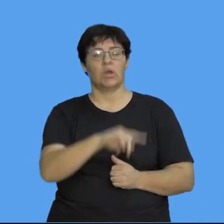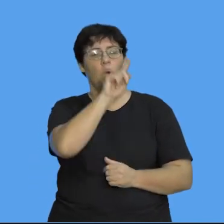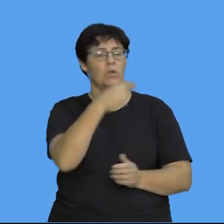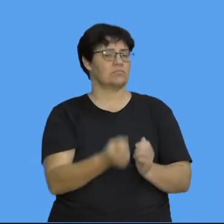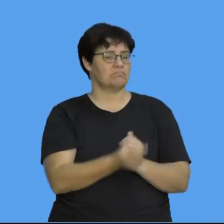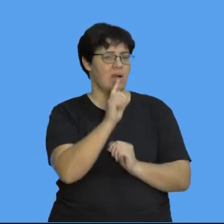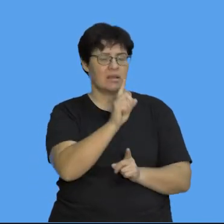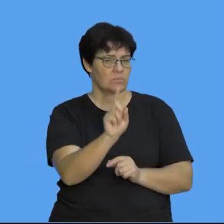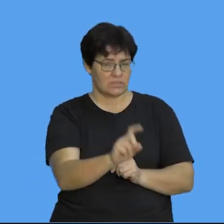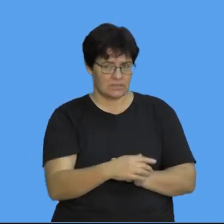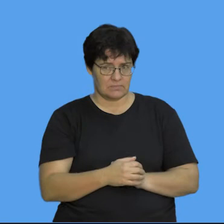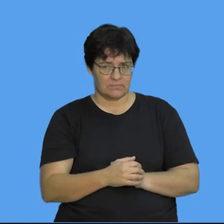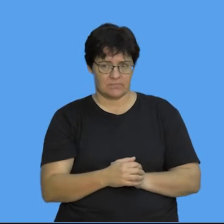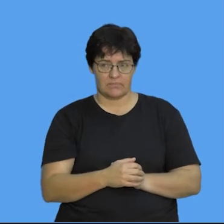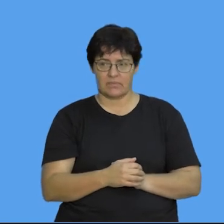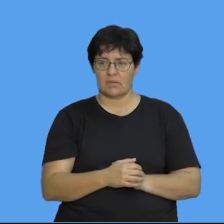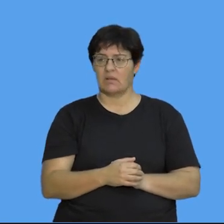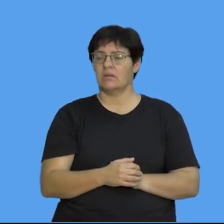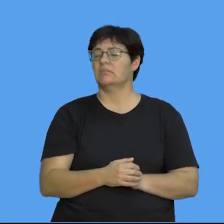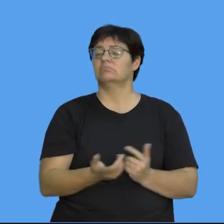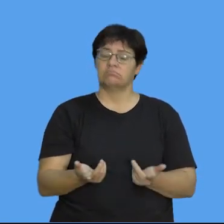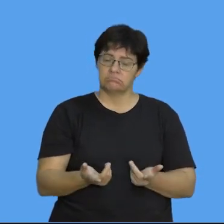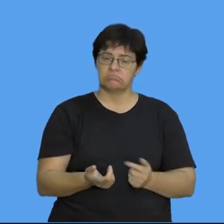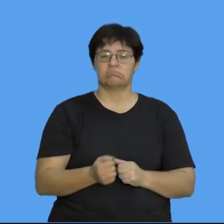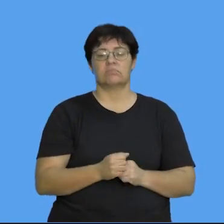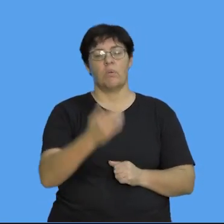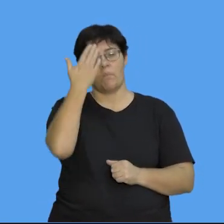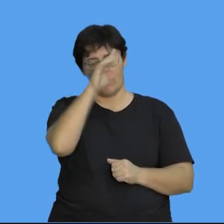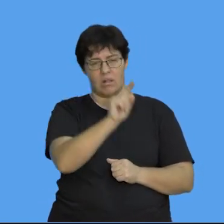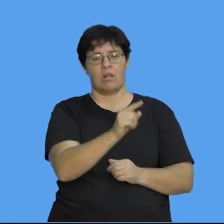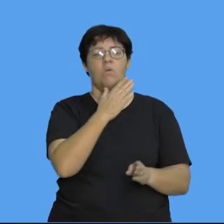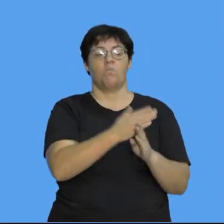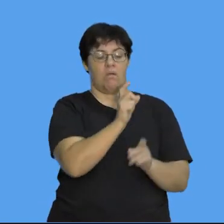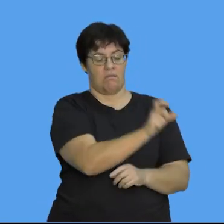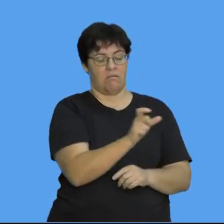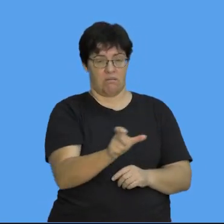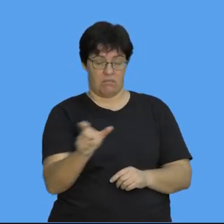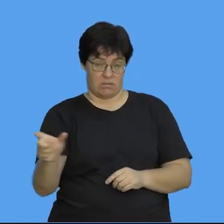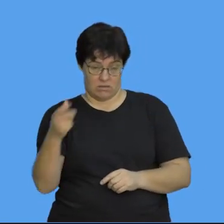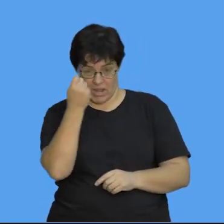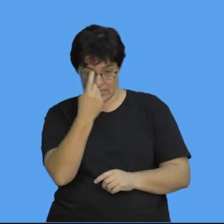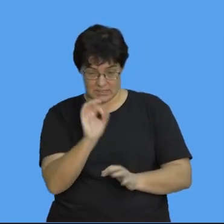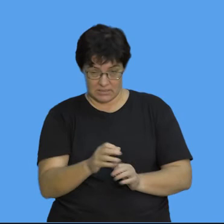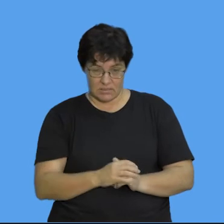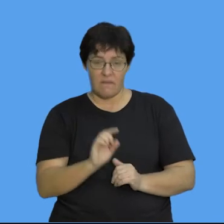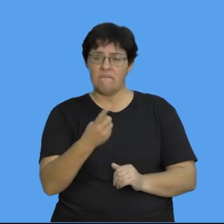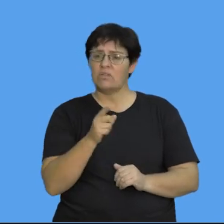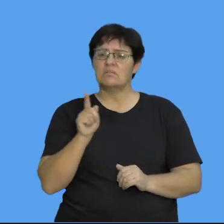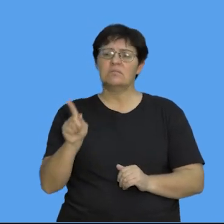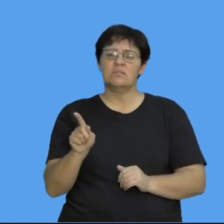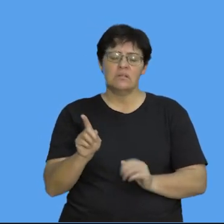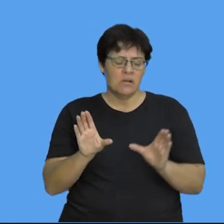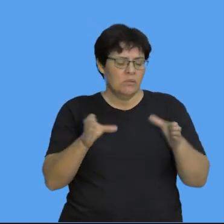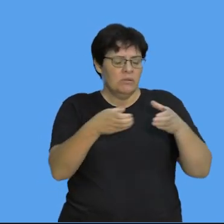you? There's some simple questions here that you need to know your work. So the first question is,